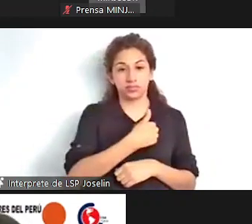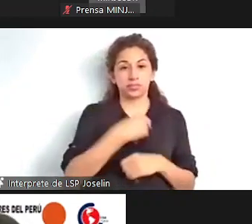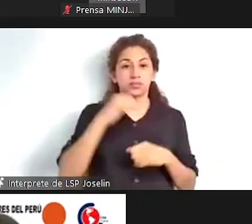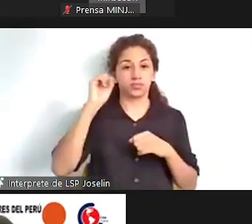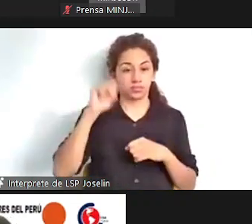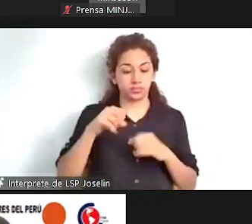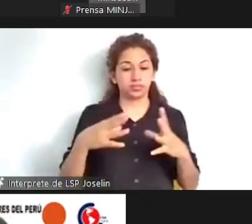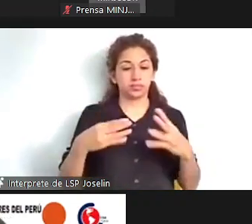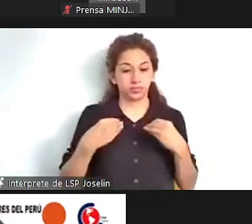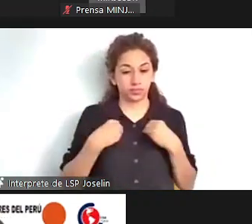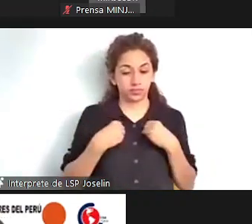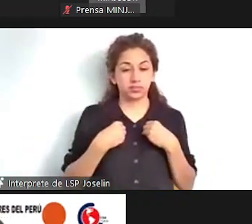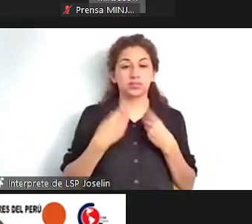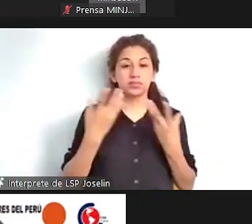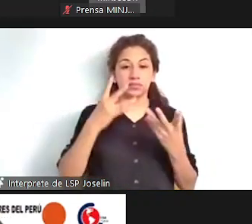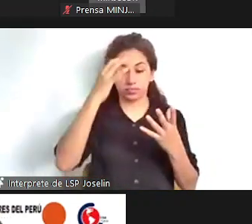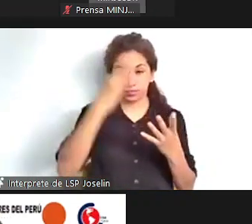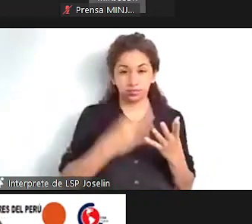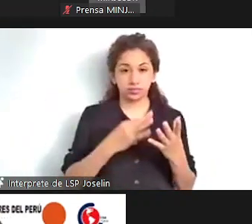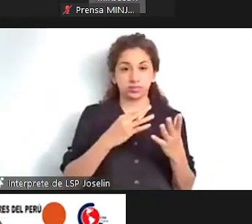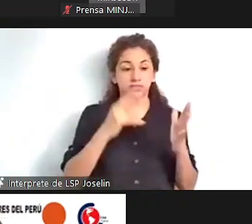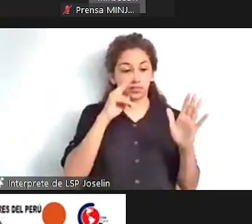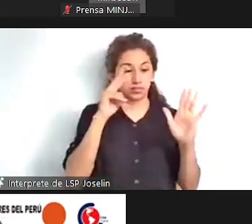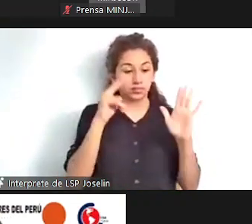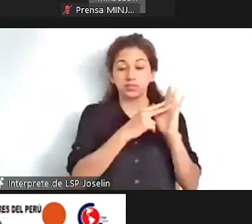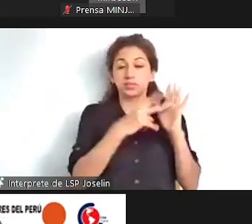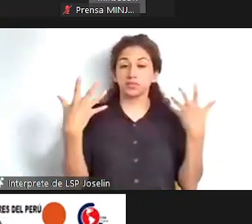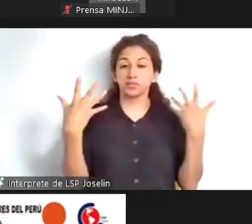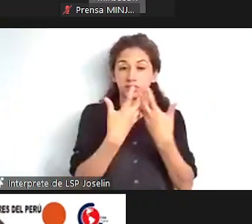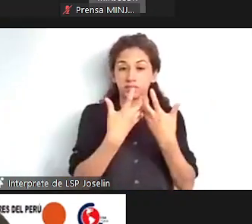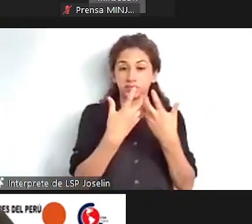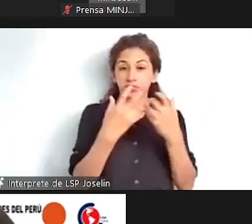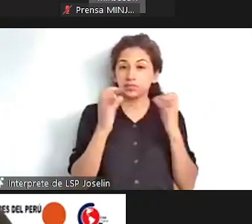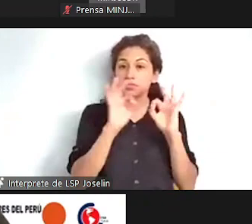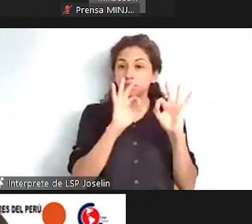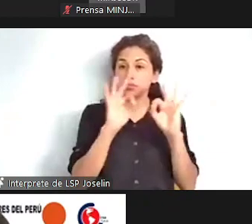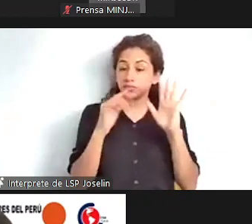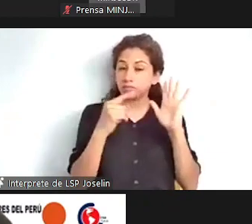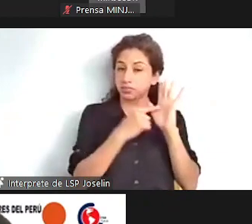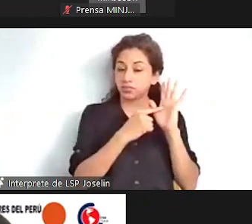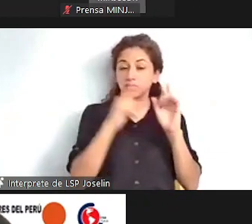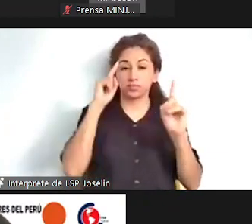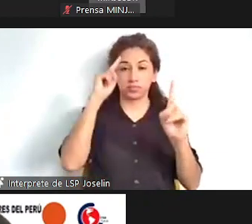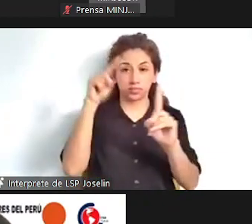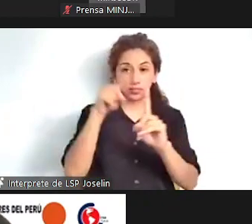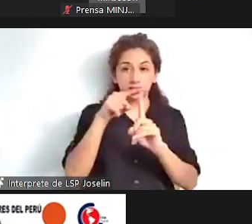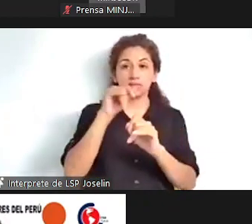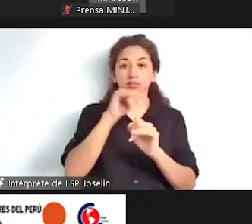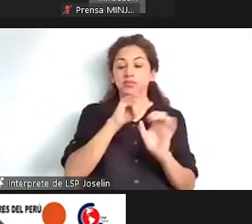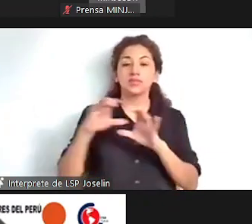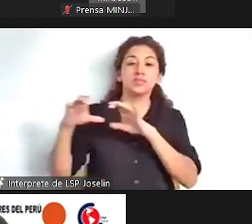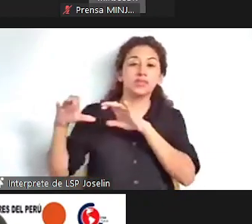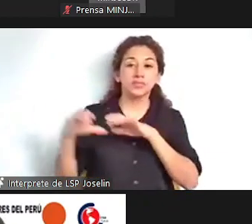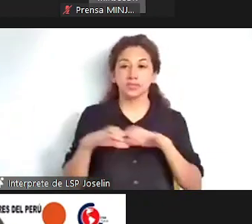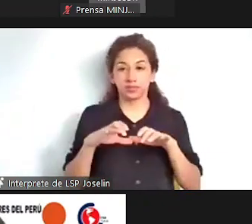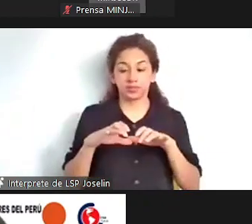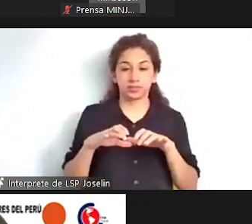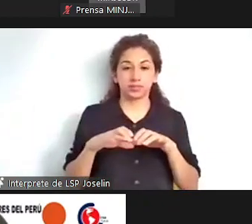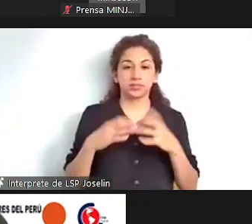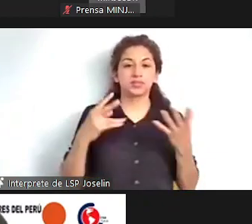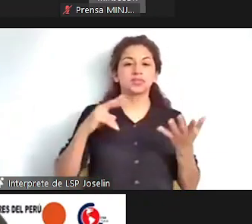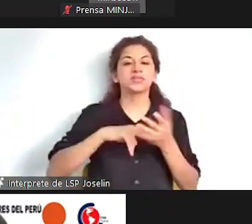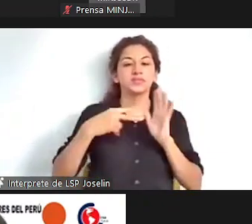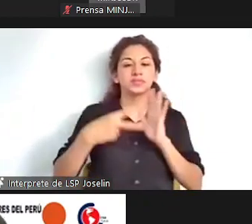for us this plan needs to ensure the consistency or coherence between ordinance objectives and